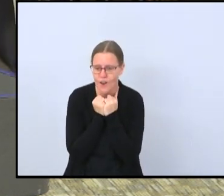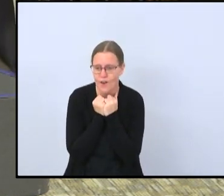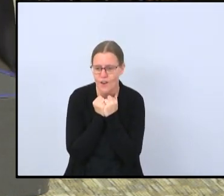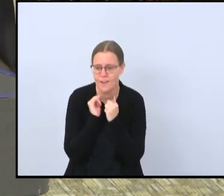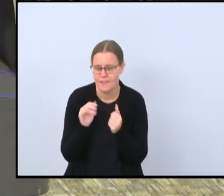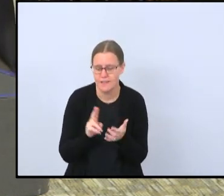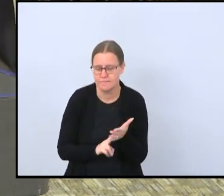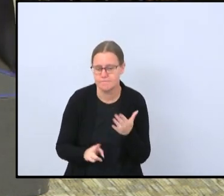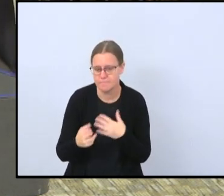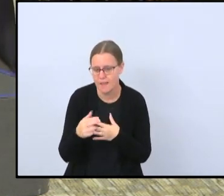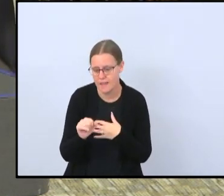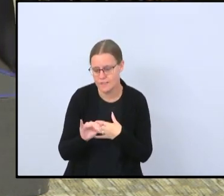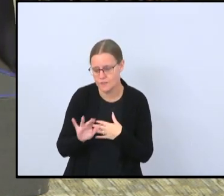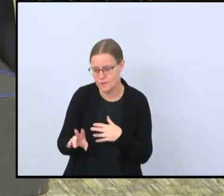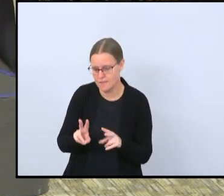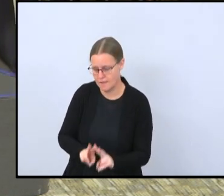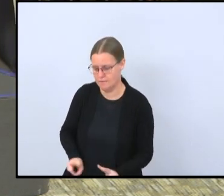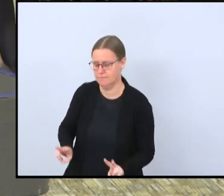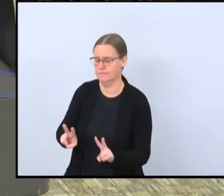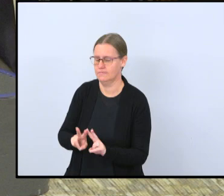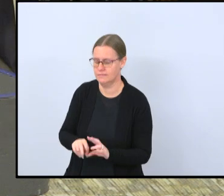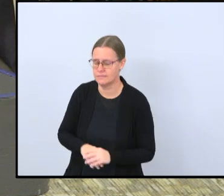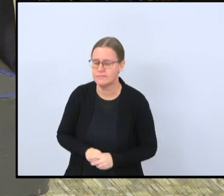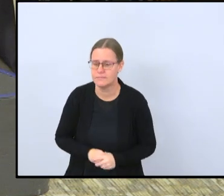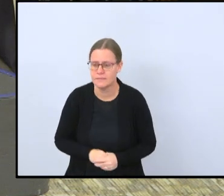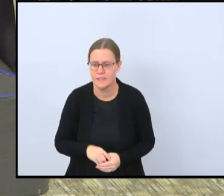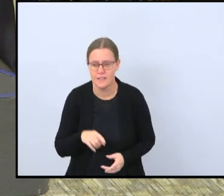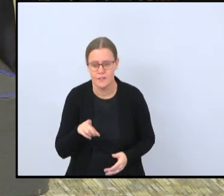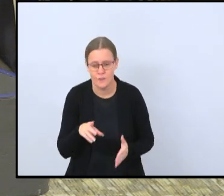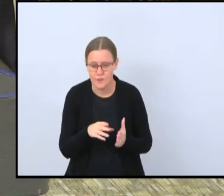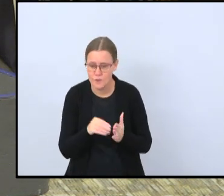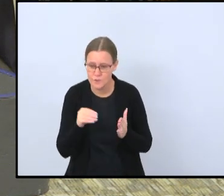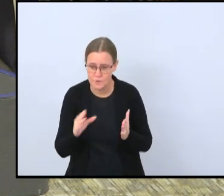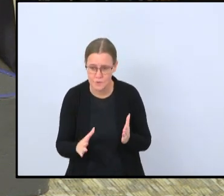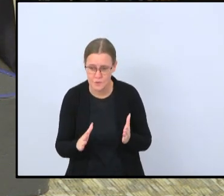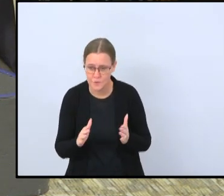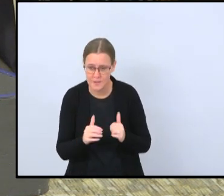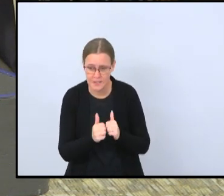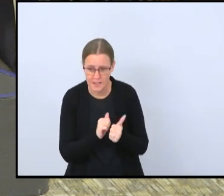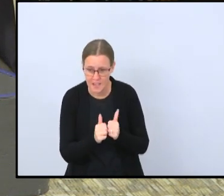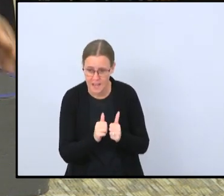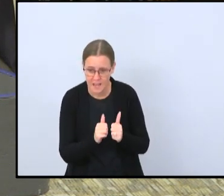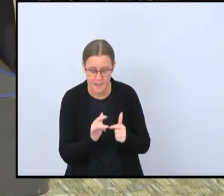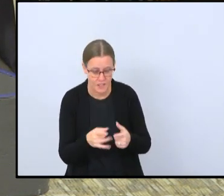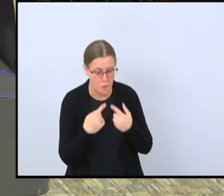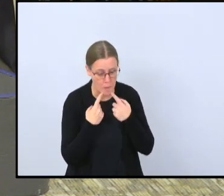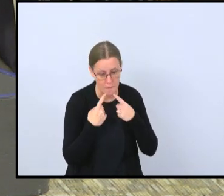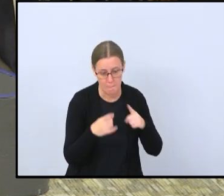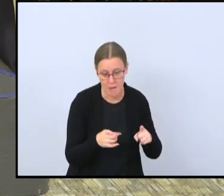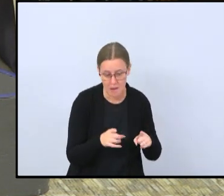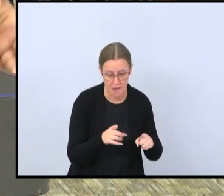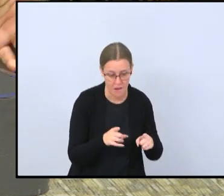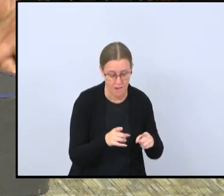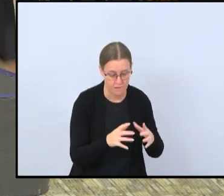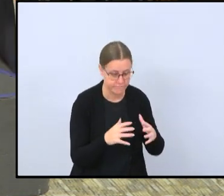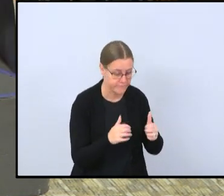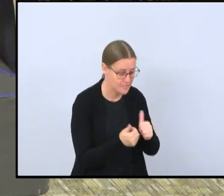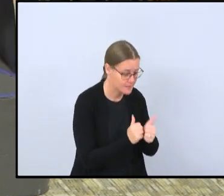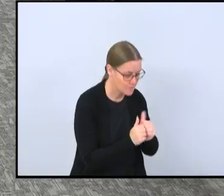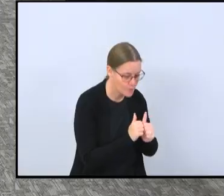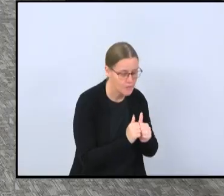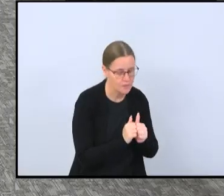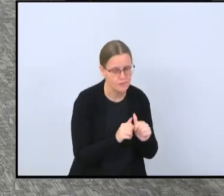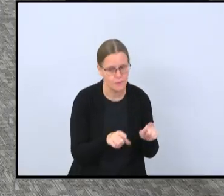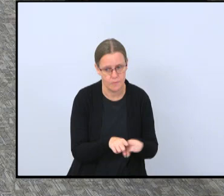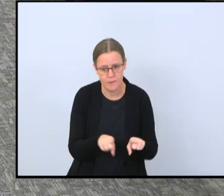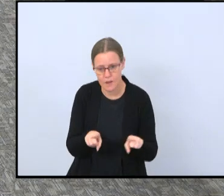university. And I want to make sure that, these student athletes don't just excel on the field, but also, in the classroom, because the main goal is